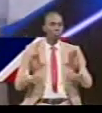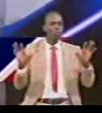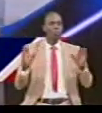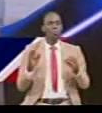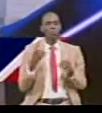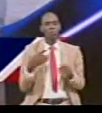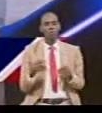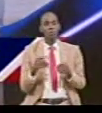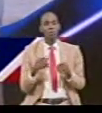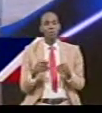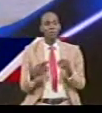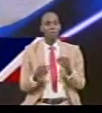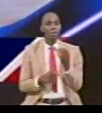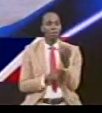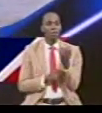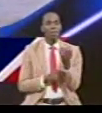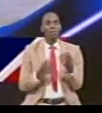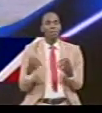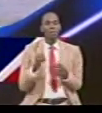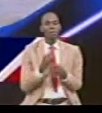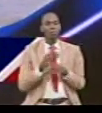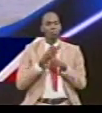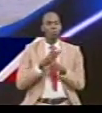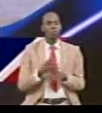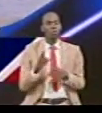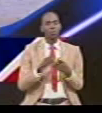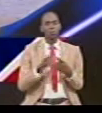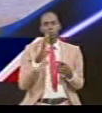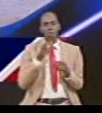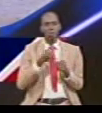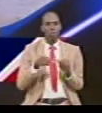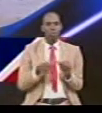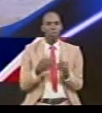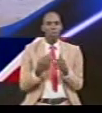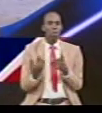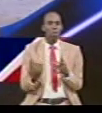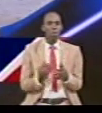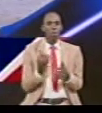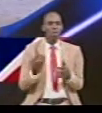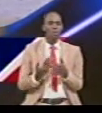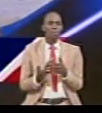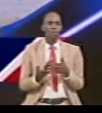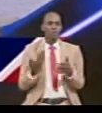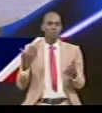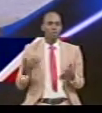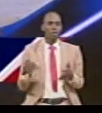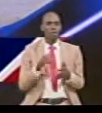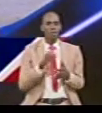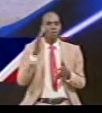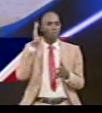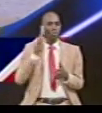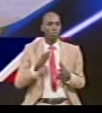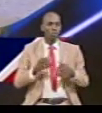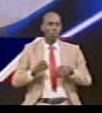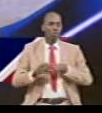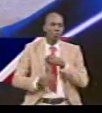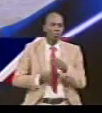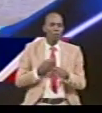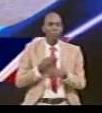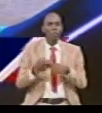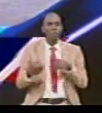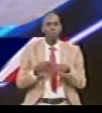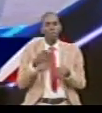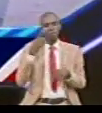you to be circumcised, only lest they should suffer persecution for the cross